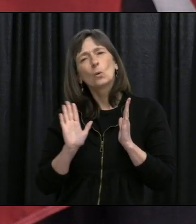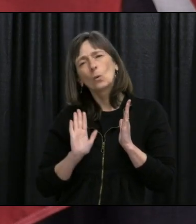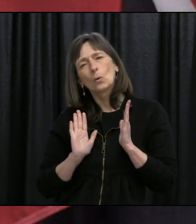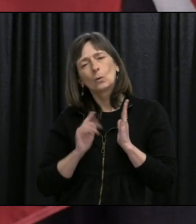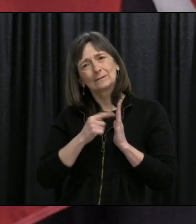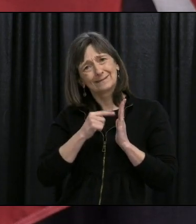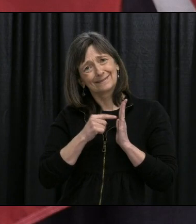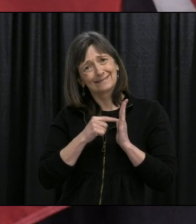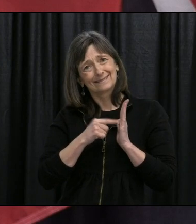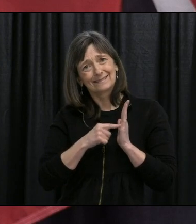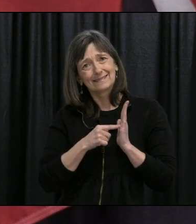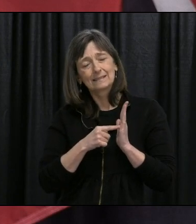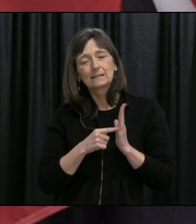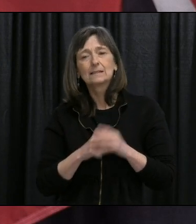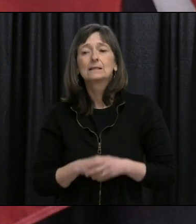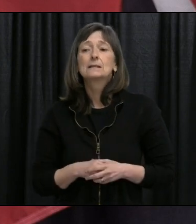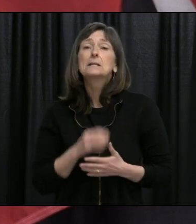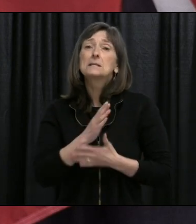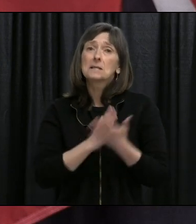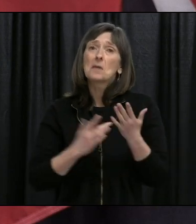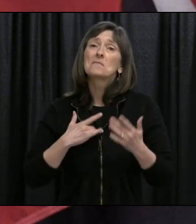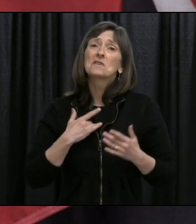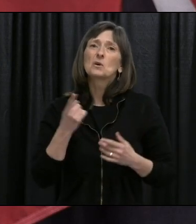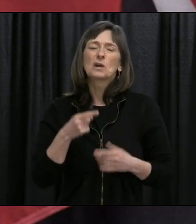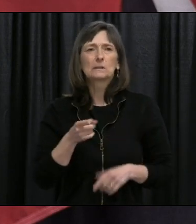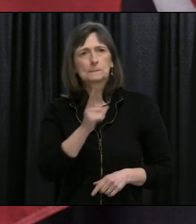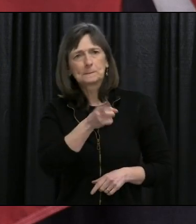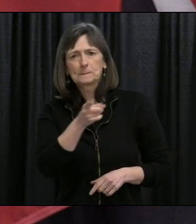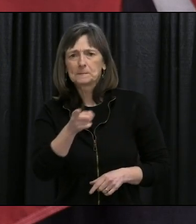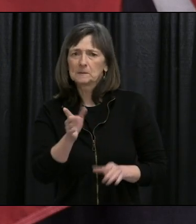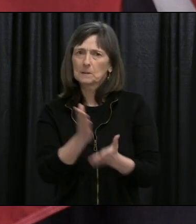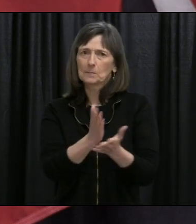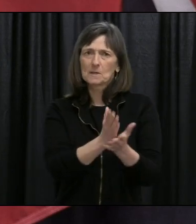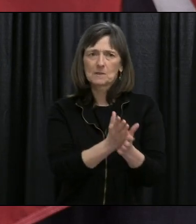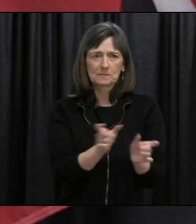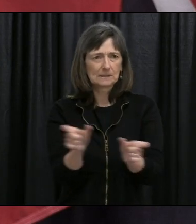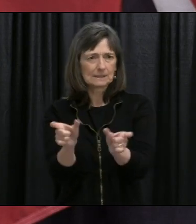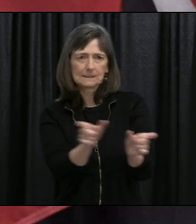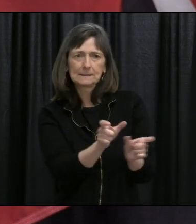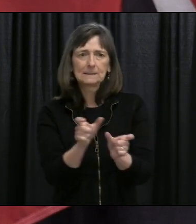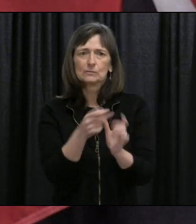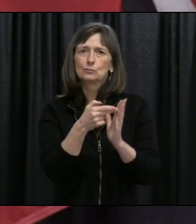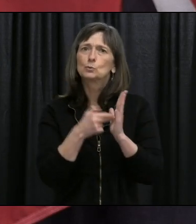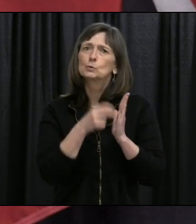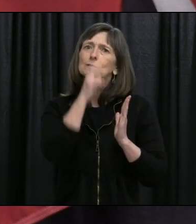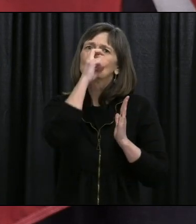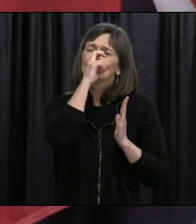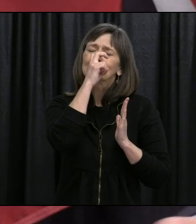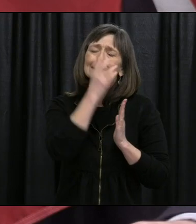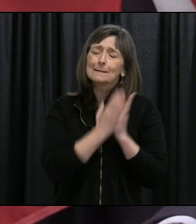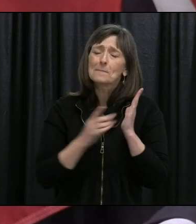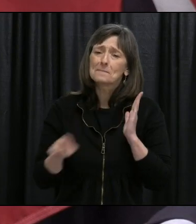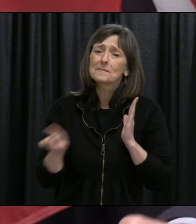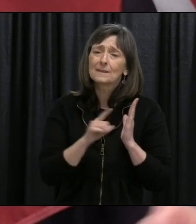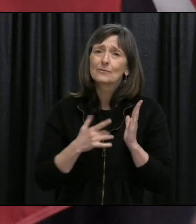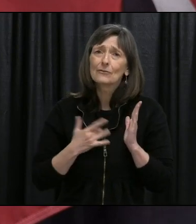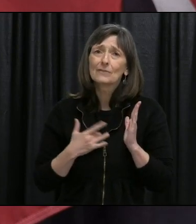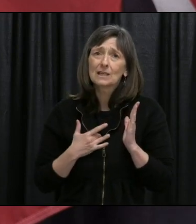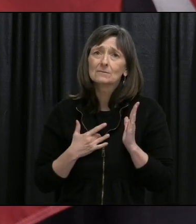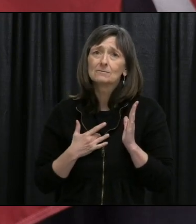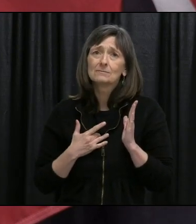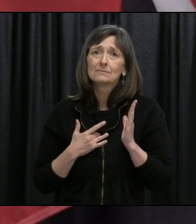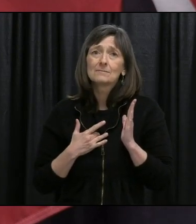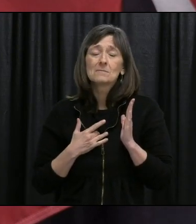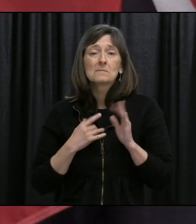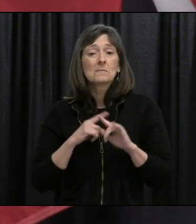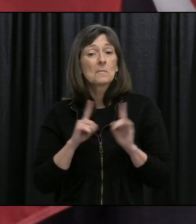that we are a little too heavy-handed when it comes to stopping the spread of this virus and protecting the residents of our province.